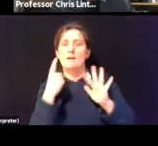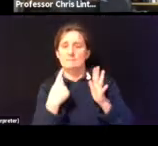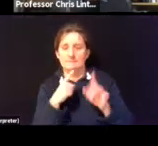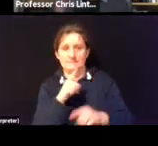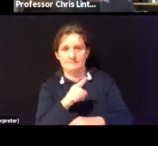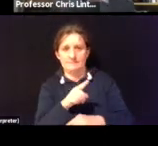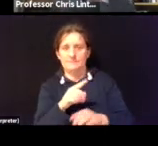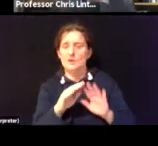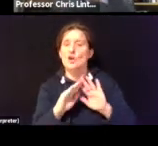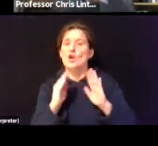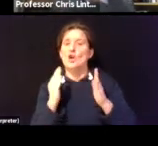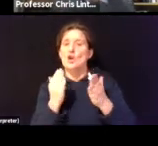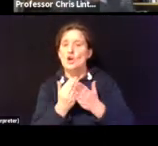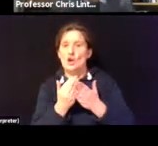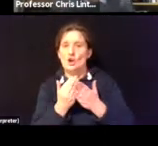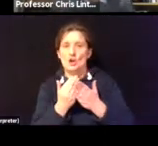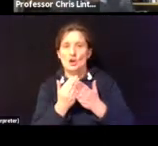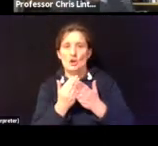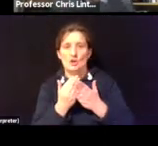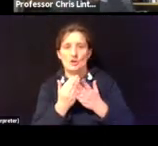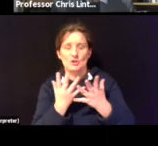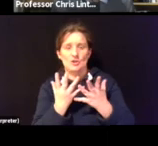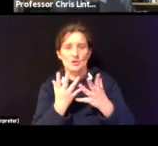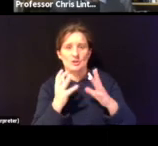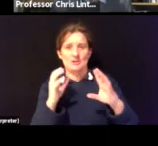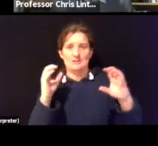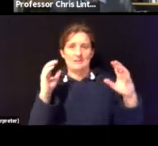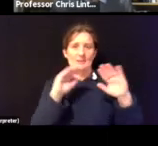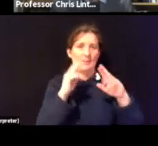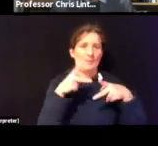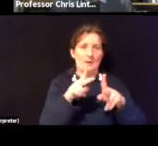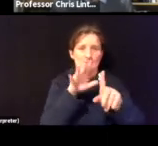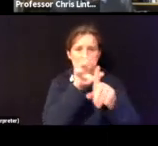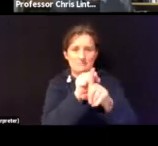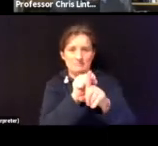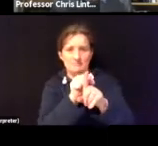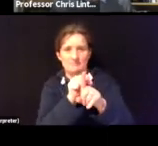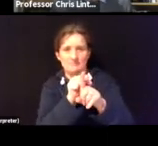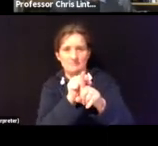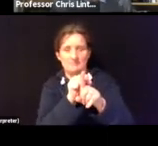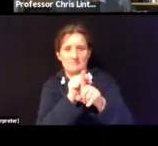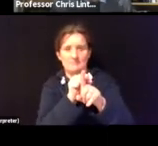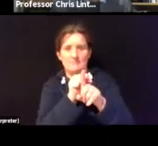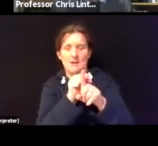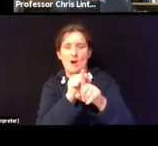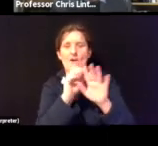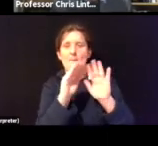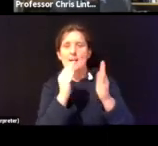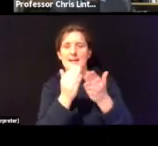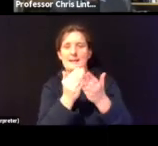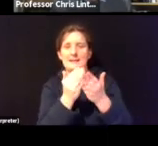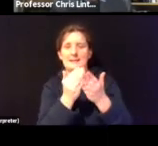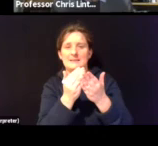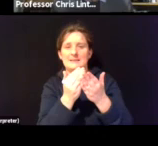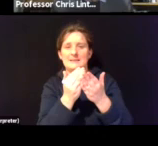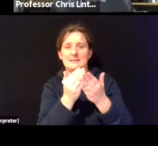when the Earth gets in the way of your planet hunting satellite. So this is a detection of a planet, but perhaps it's a planet whose